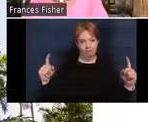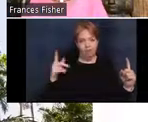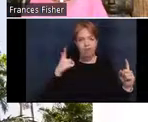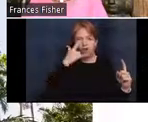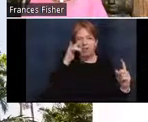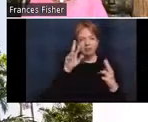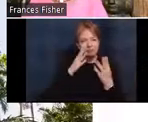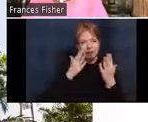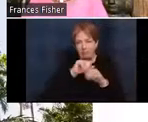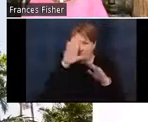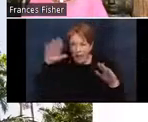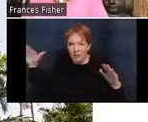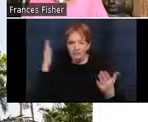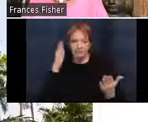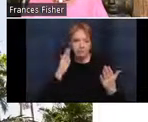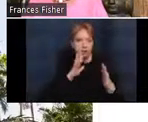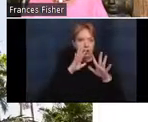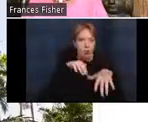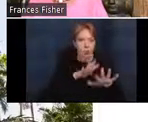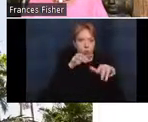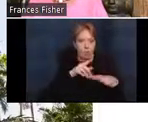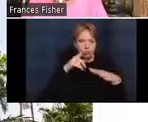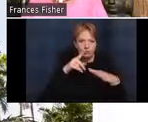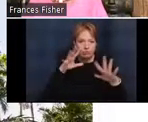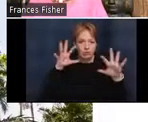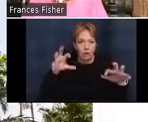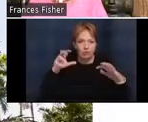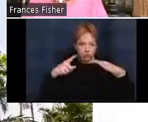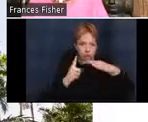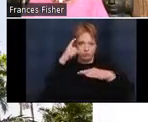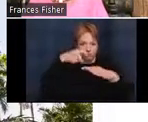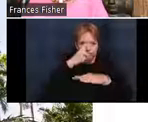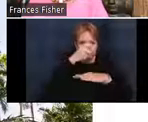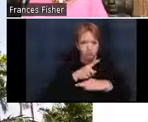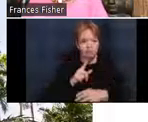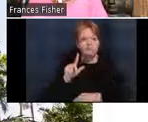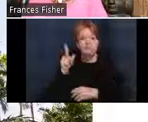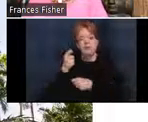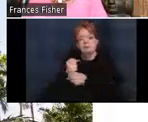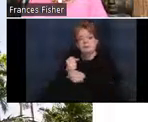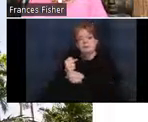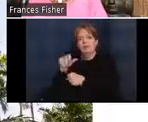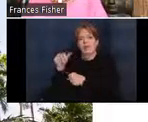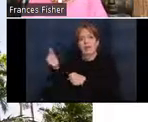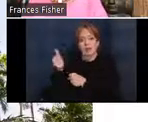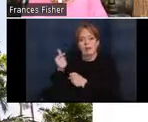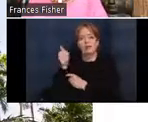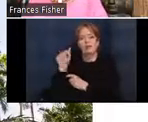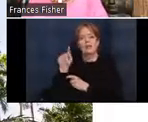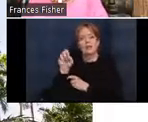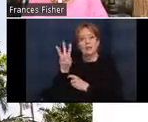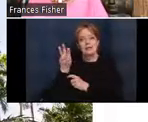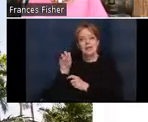creature. Later, she created 7 vertical monolithic sculptures called gateways. They were made of red handmade